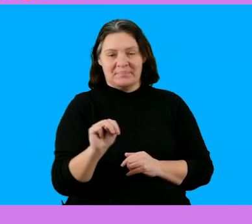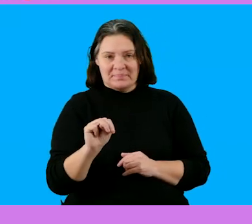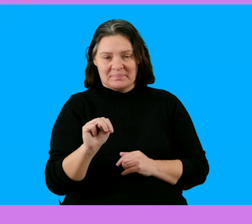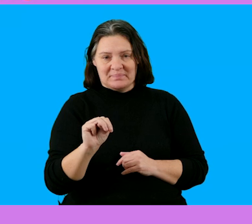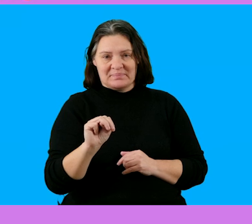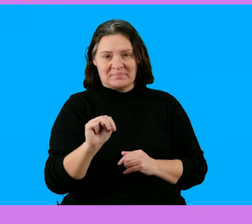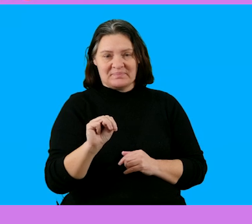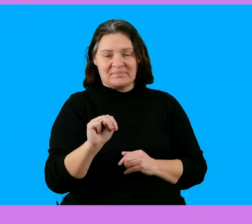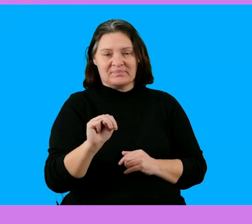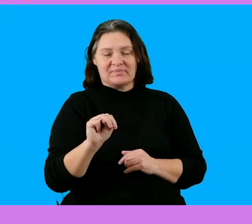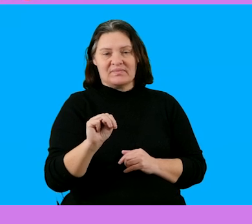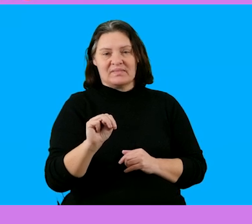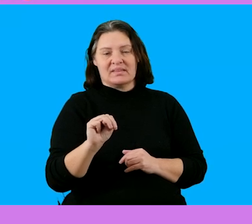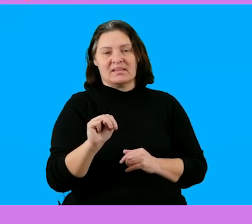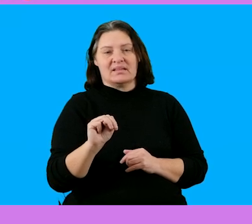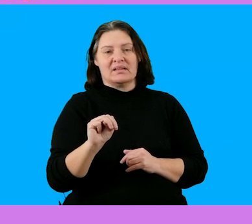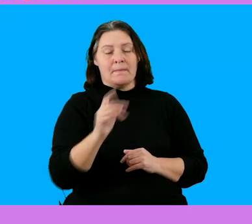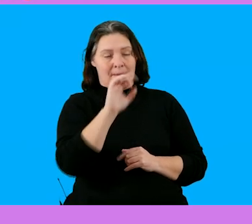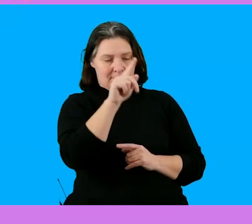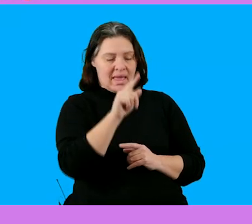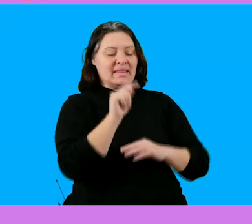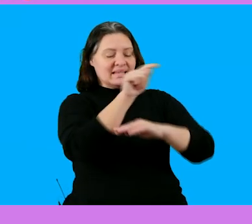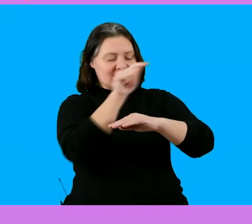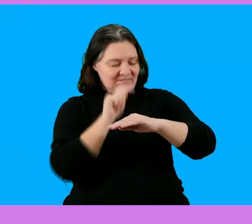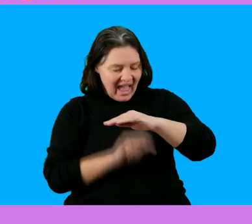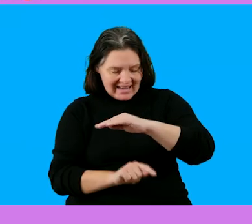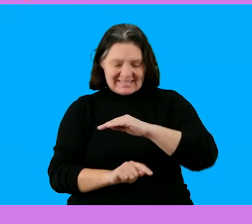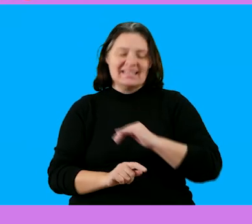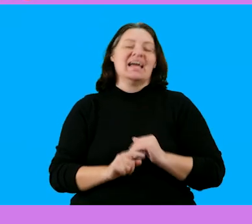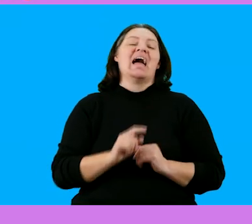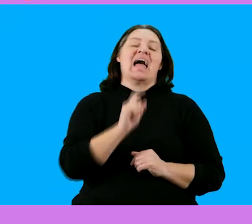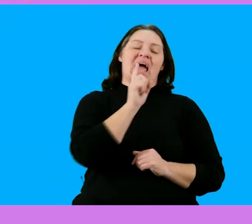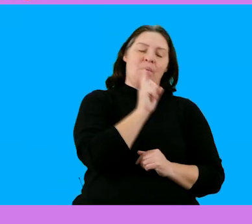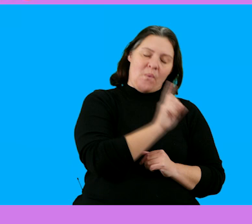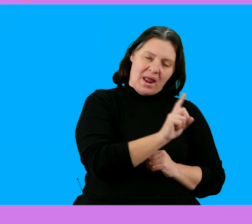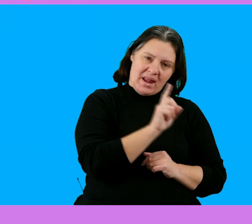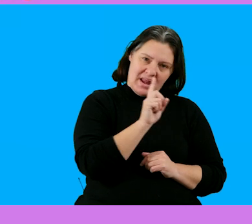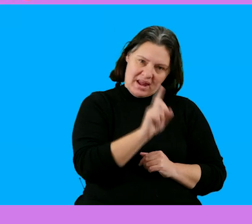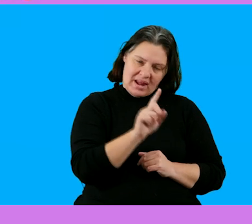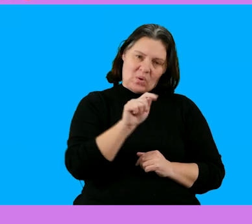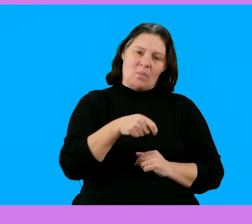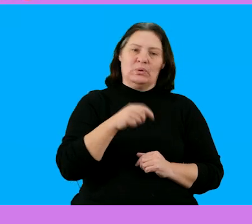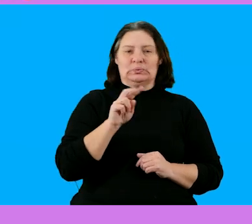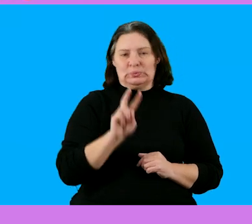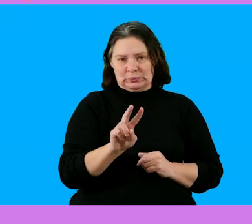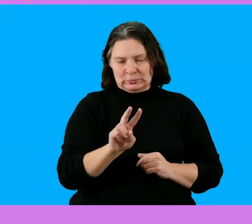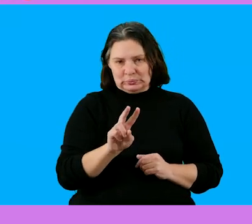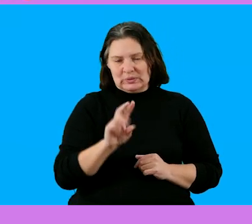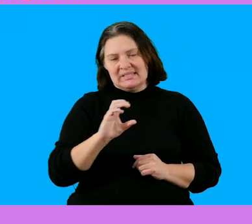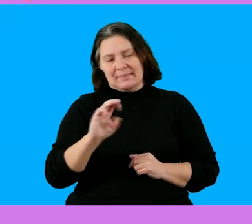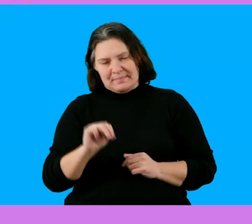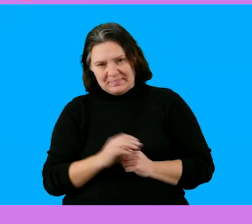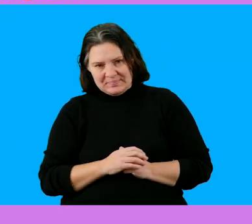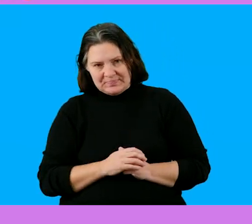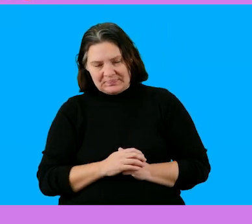centimeters, right, the distance on the map, and I divide that by my bar length that I've measured. That is